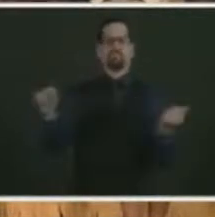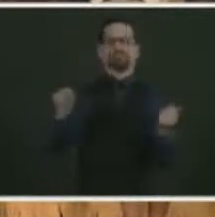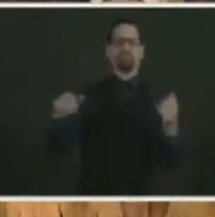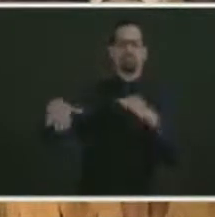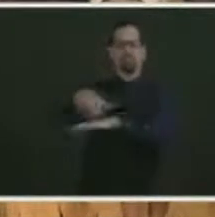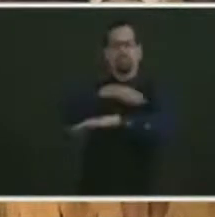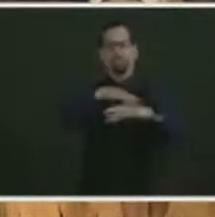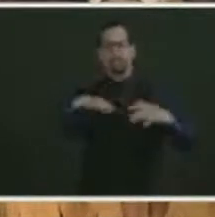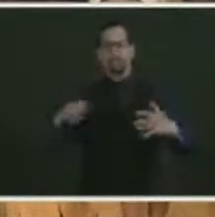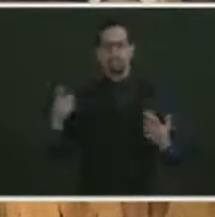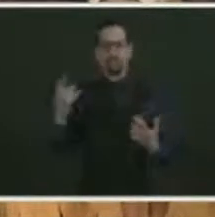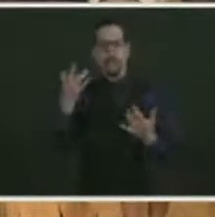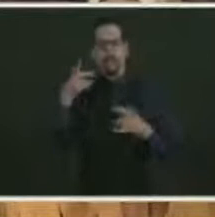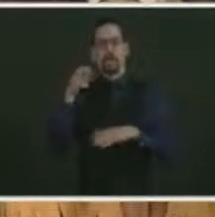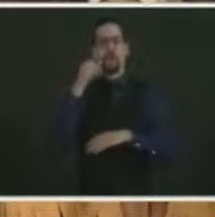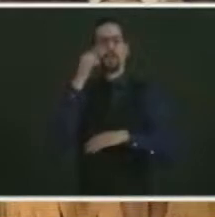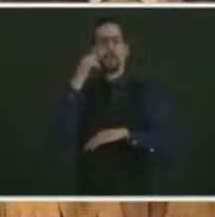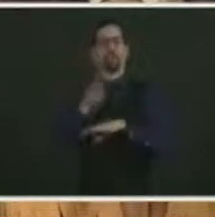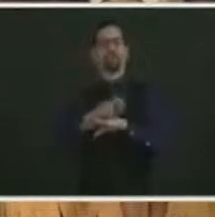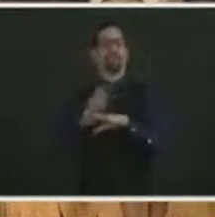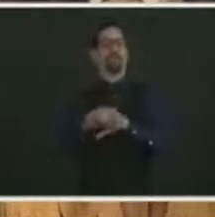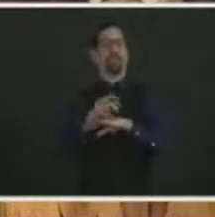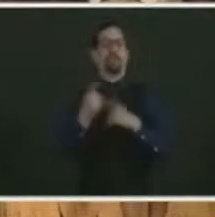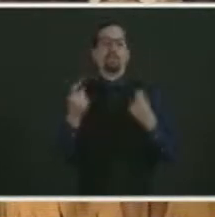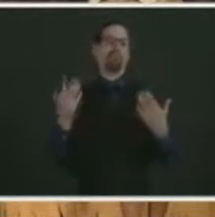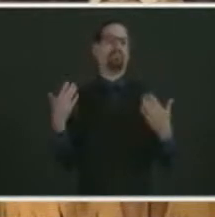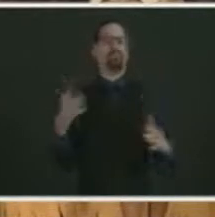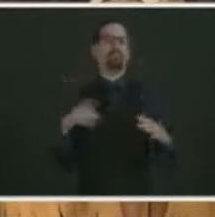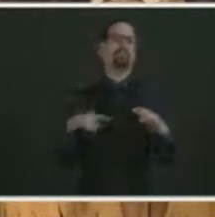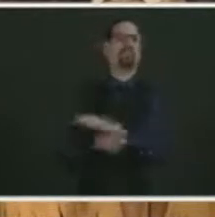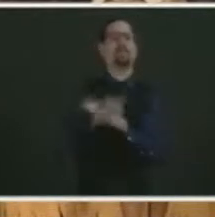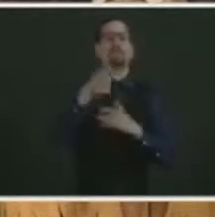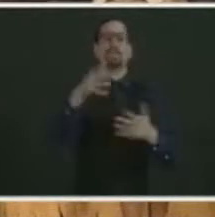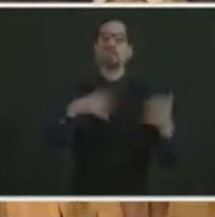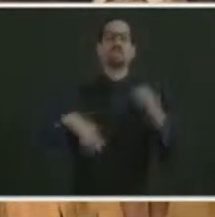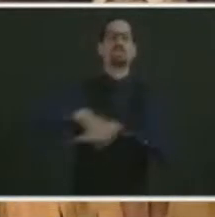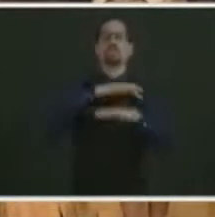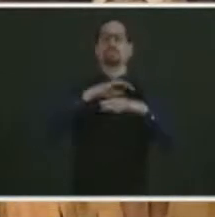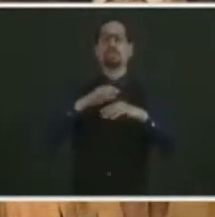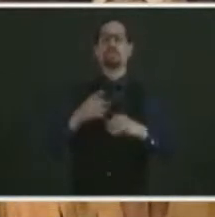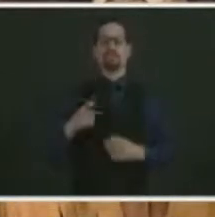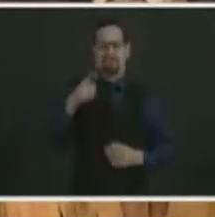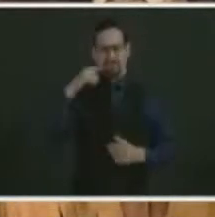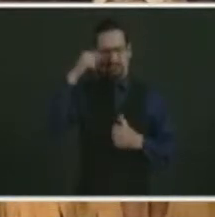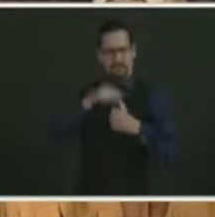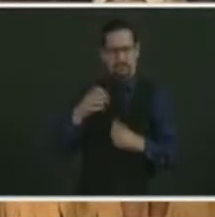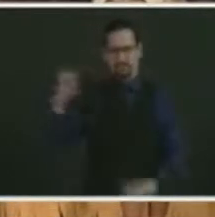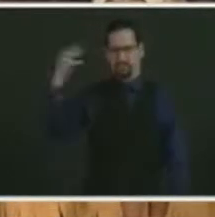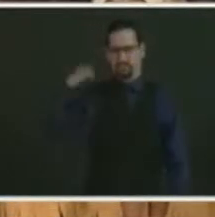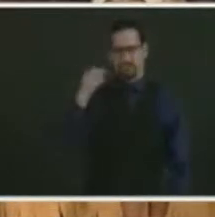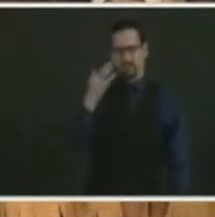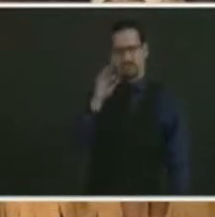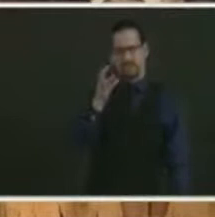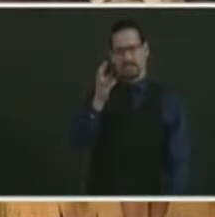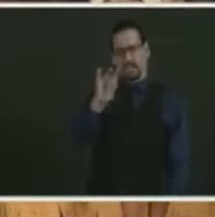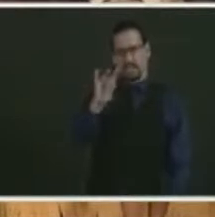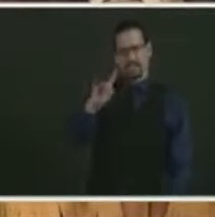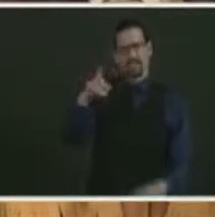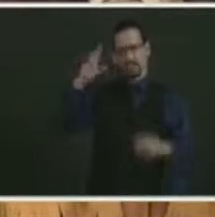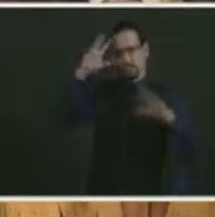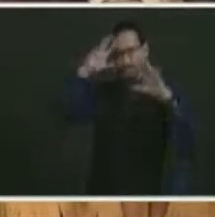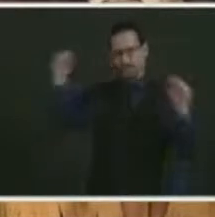not to, again, go into a history lesson, but in the 1968 Kerner Commission, President Lyndon Johnson just